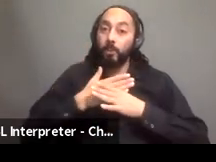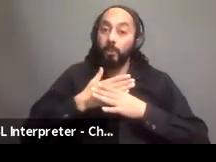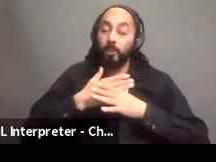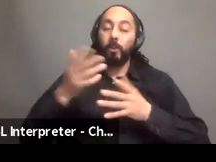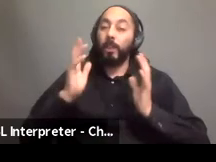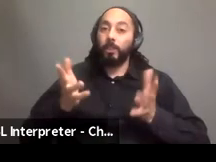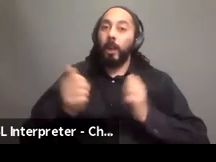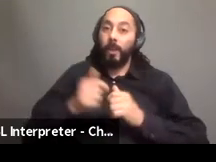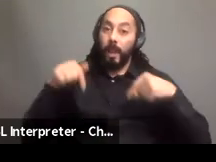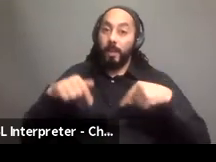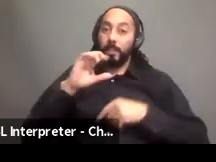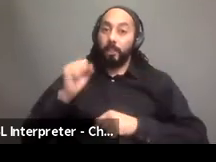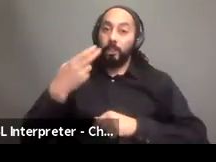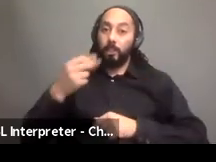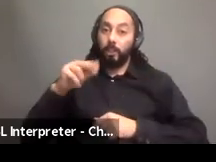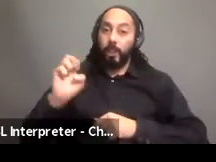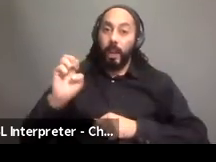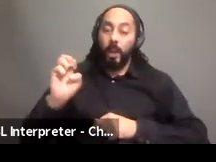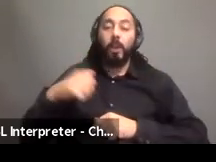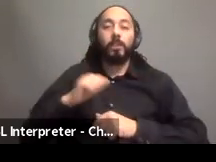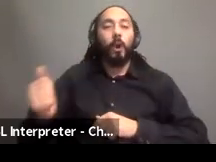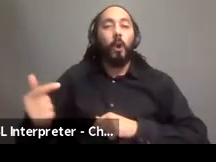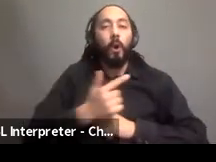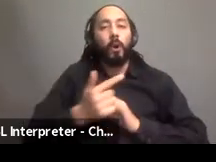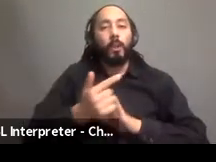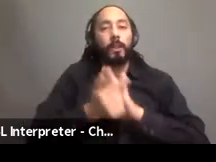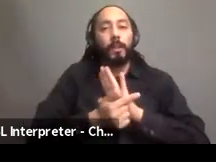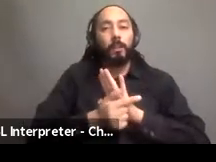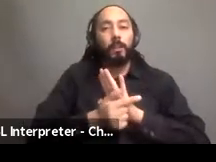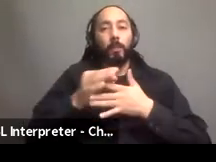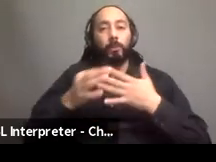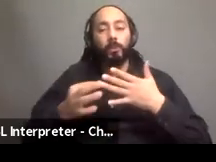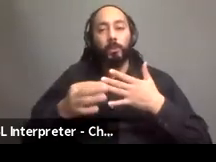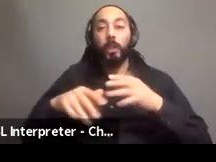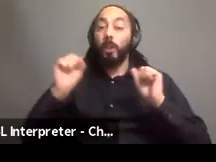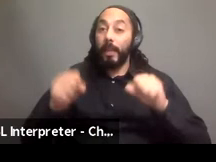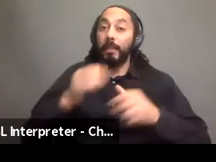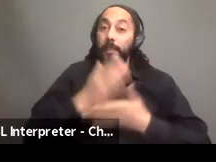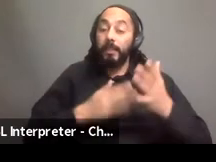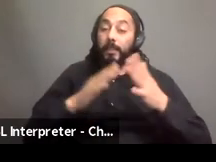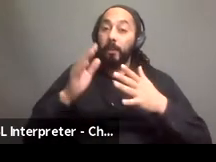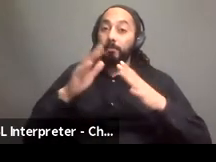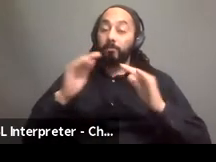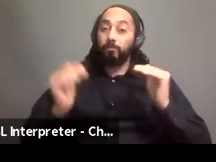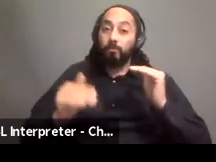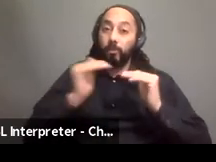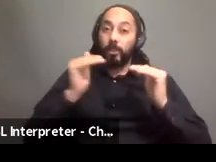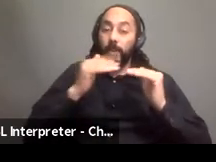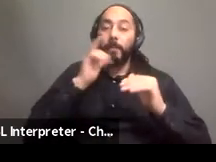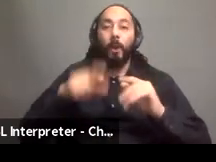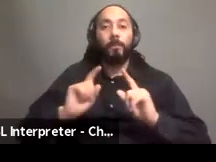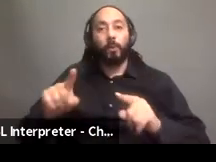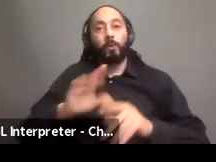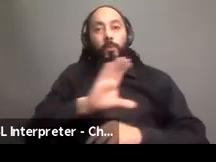we could talk about things that mean you could possibly see some justice, but you wouldn't have to go through the police. So if you think, for example, the